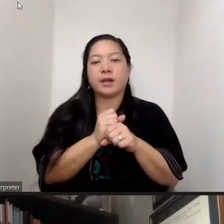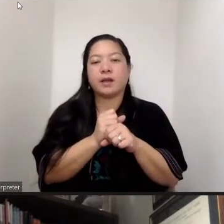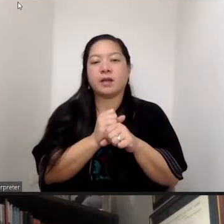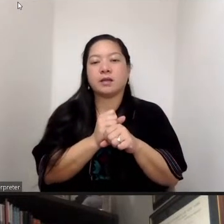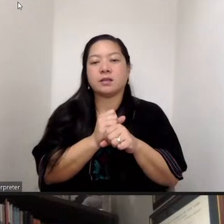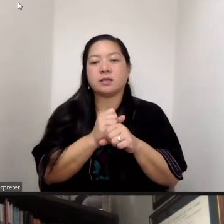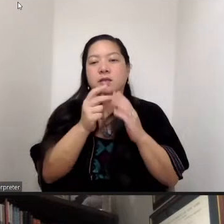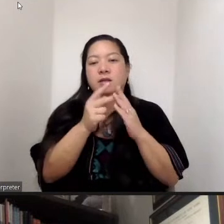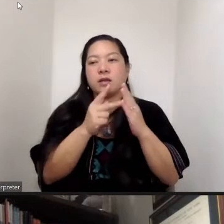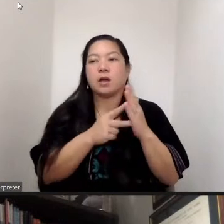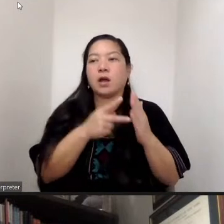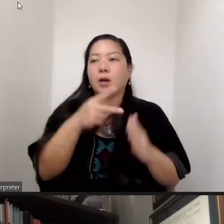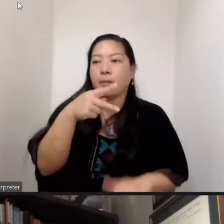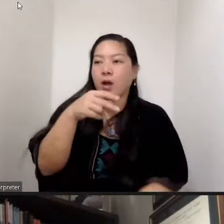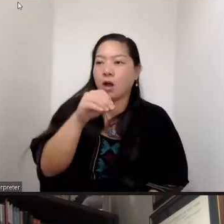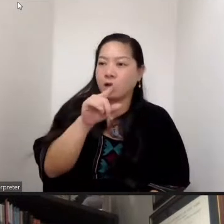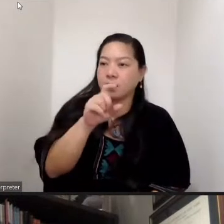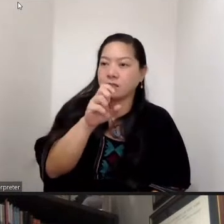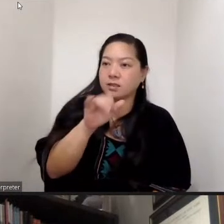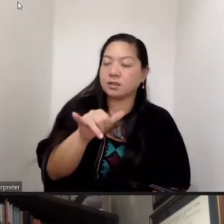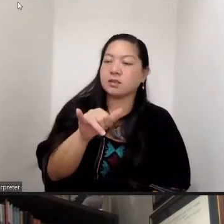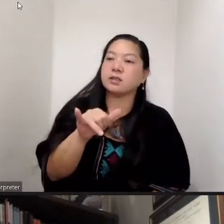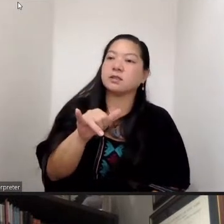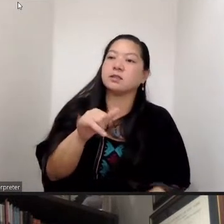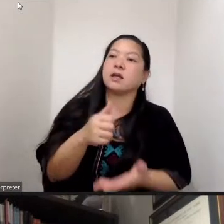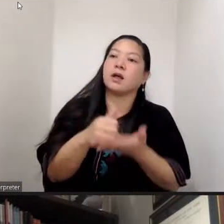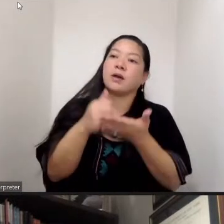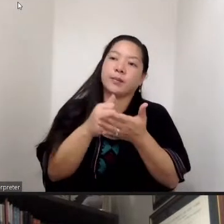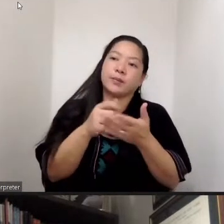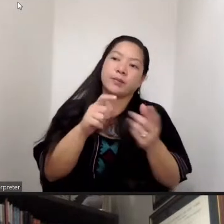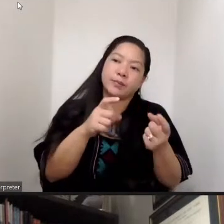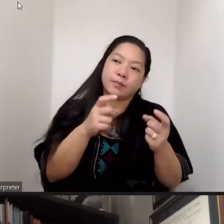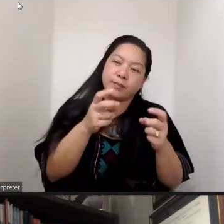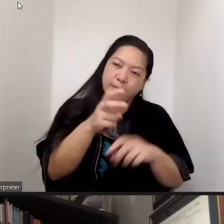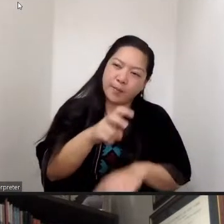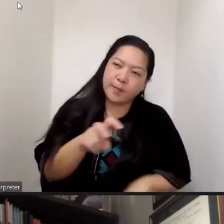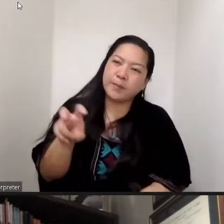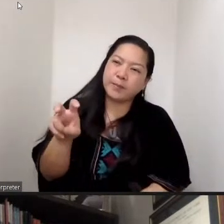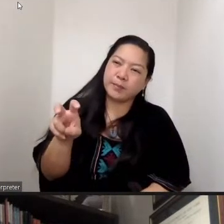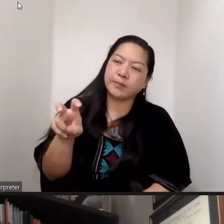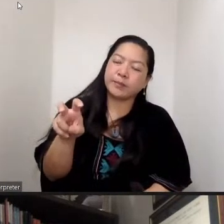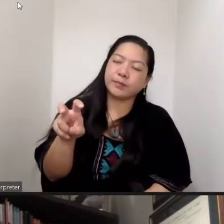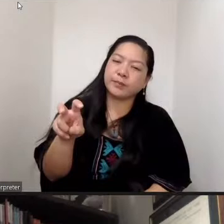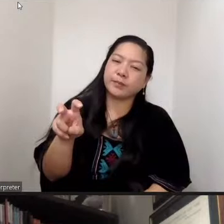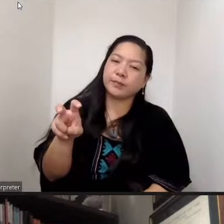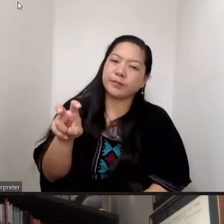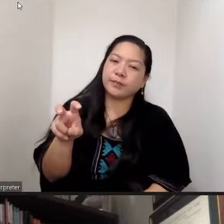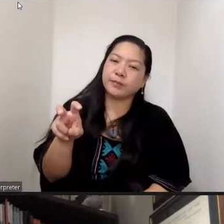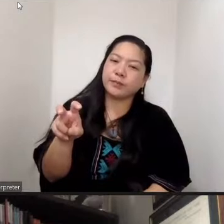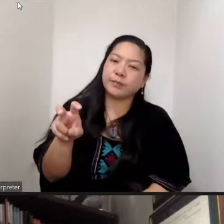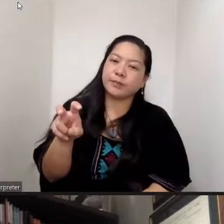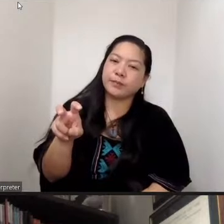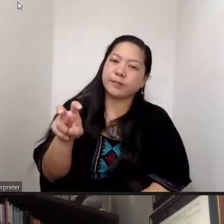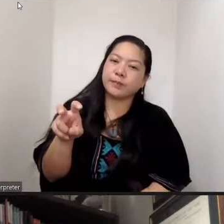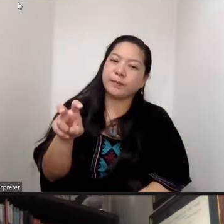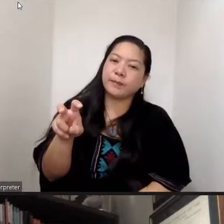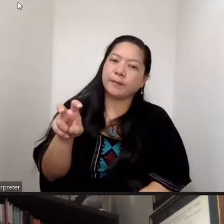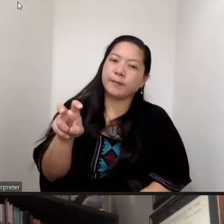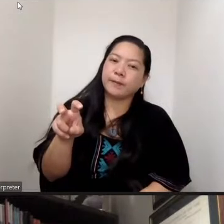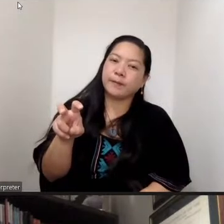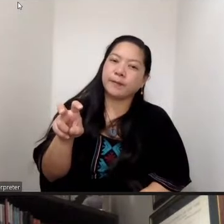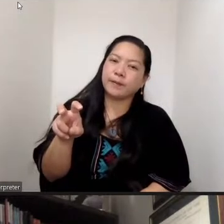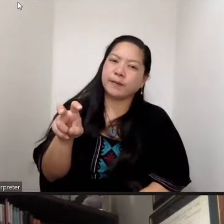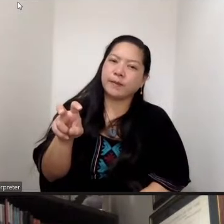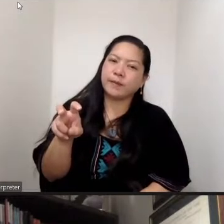policies to help address us to transition into a very reasonable lifting of the health